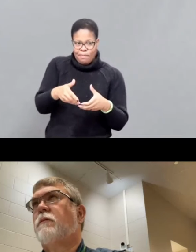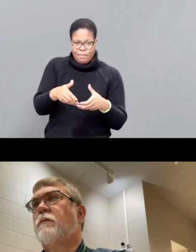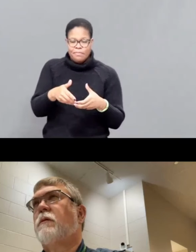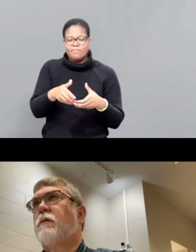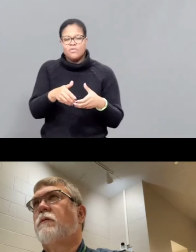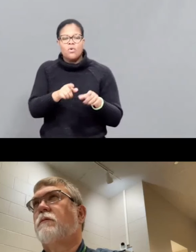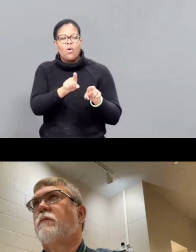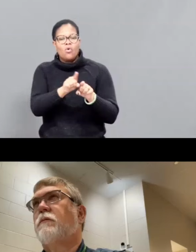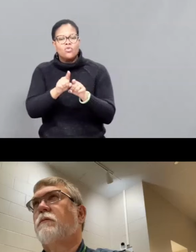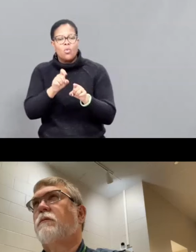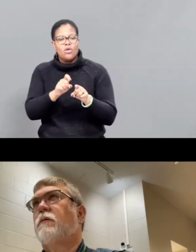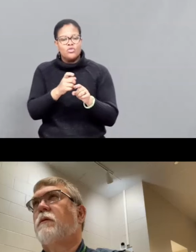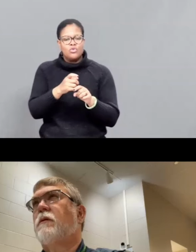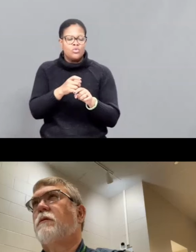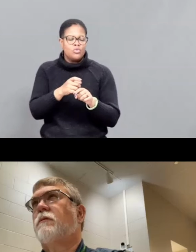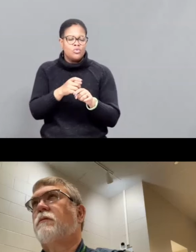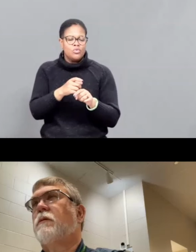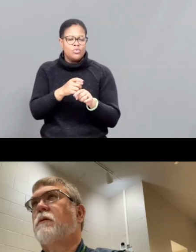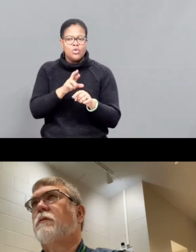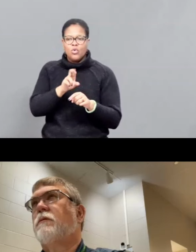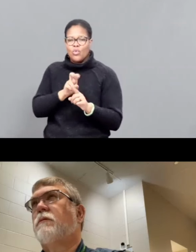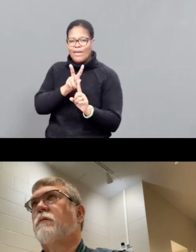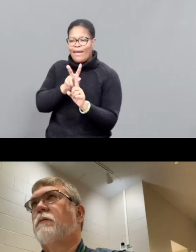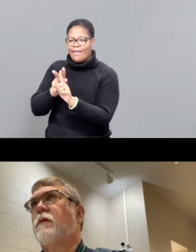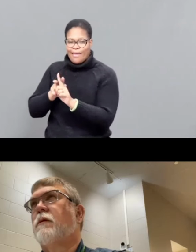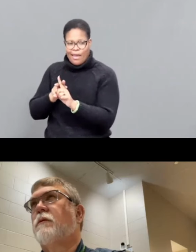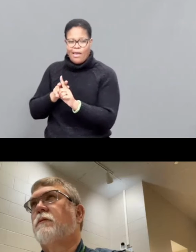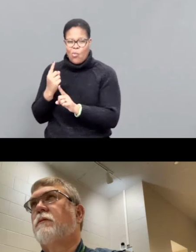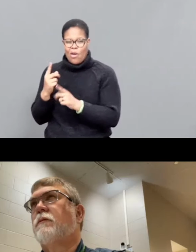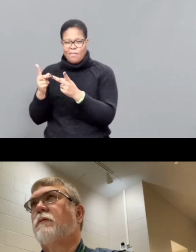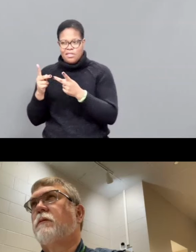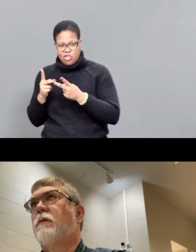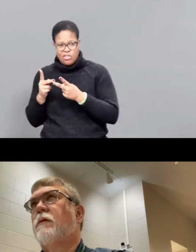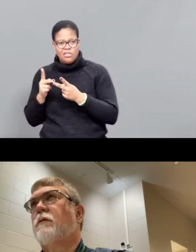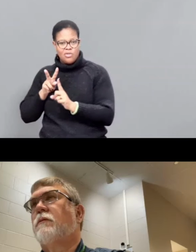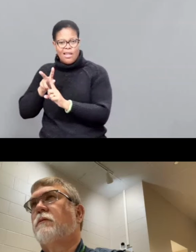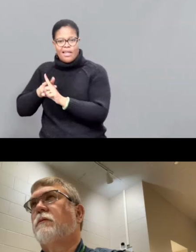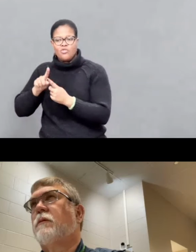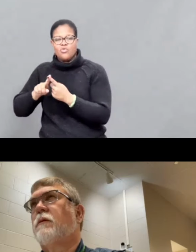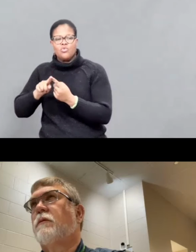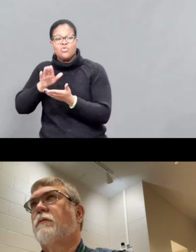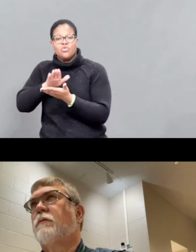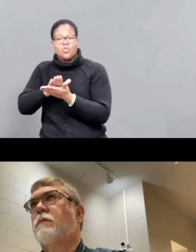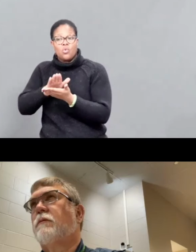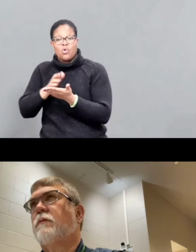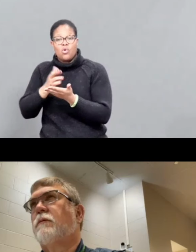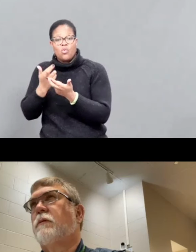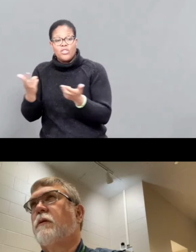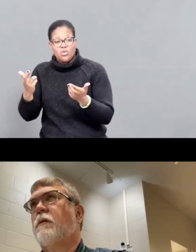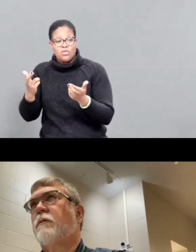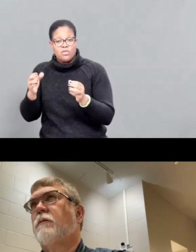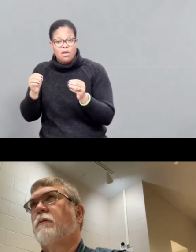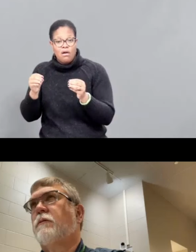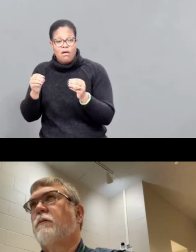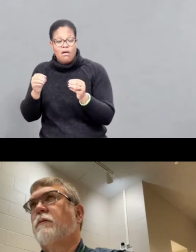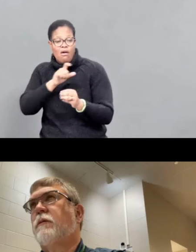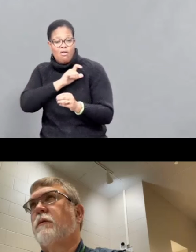to reallocate one of those positions and have a school resource officer and a security guard